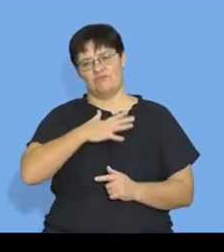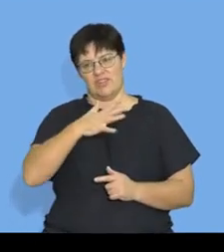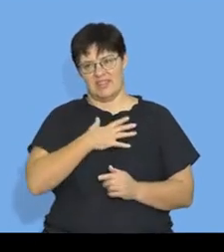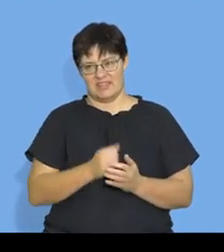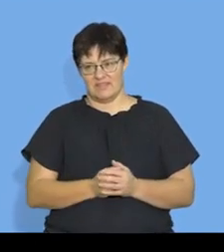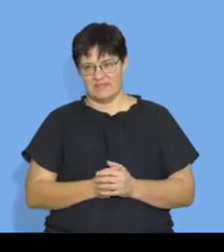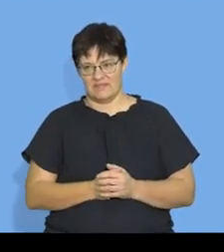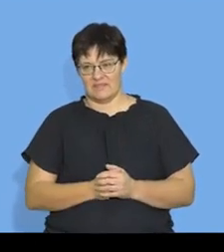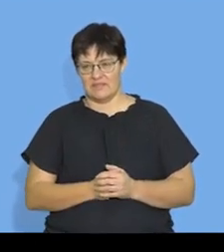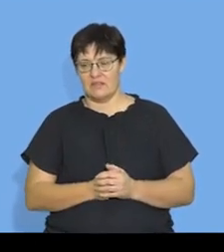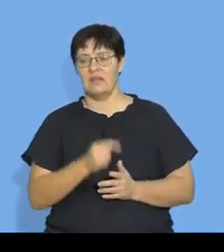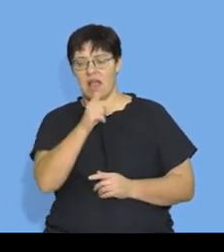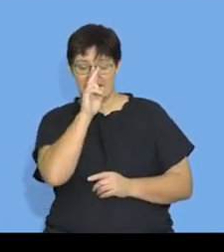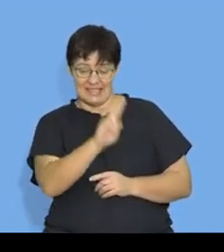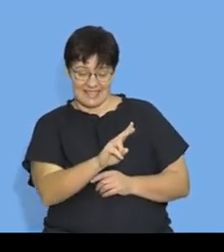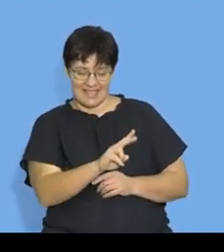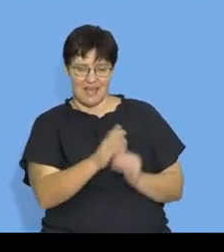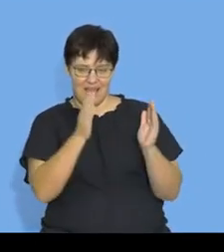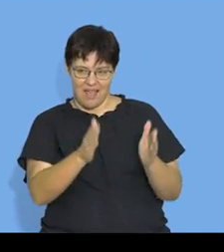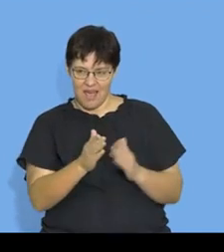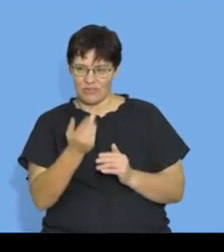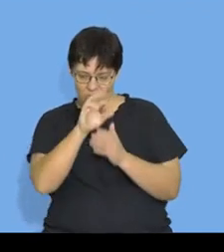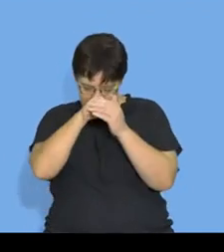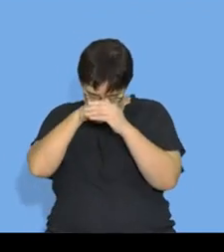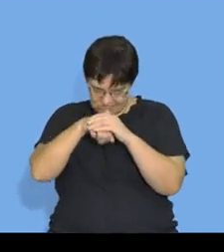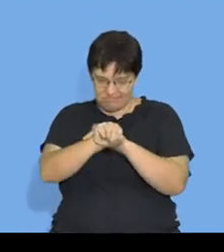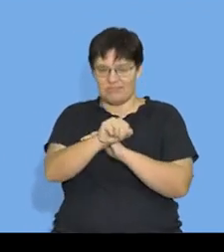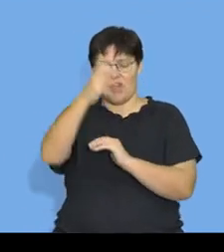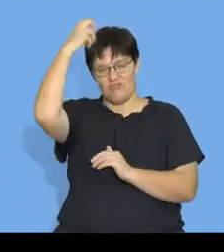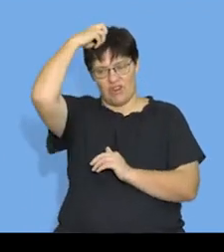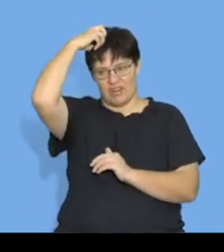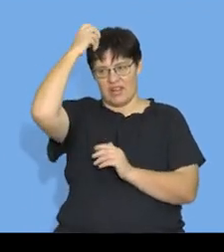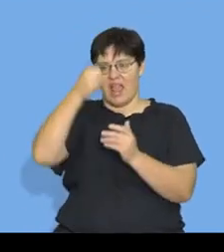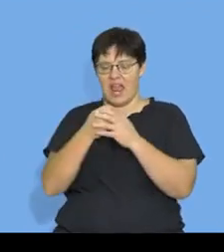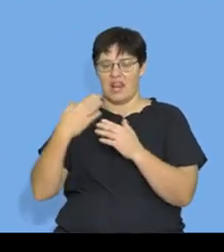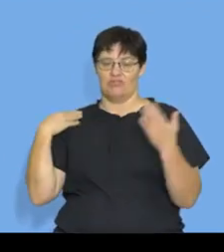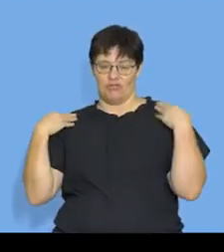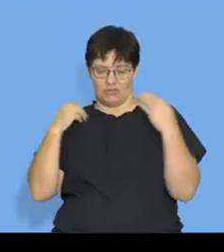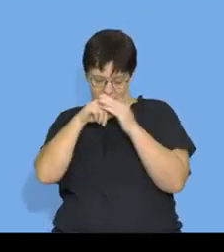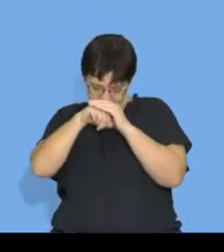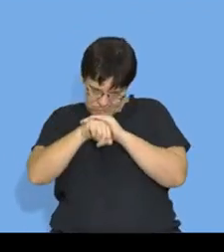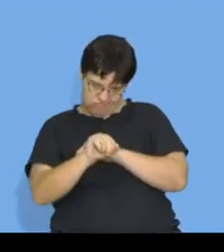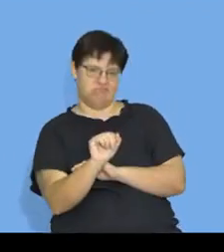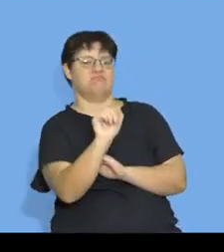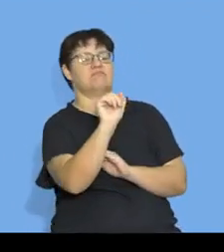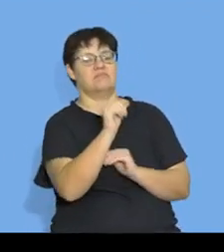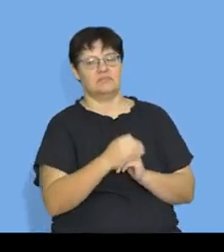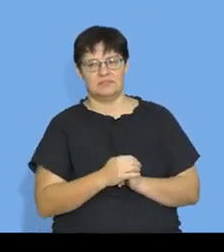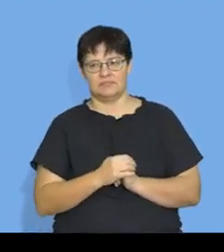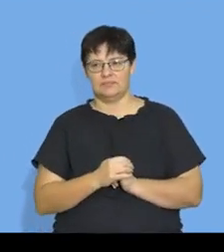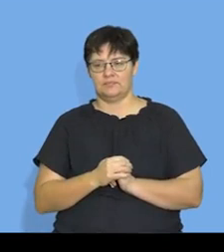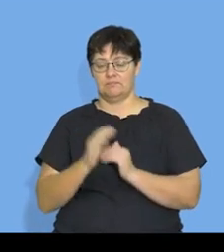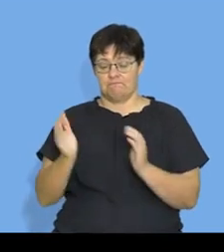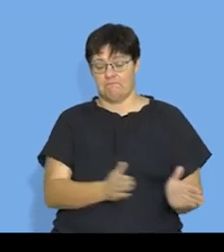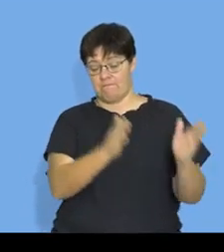take its first breath. And so here we're seeing that image showing you the crowning and then the shoulders moving through